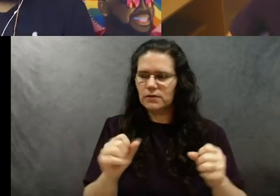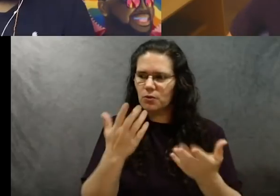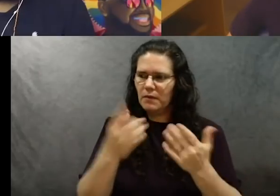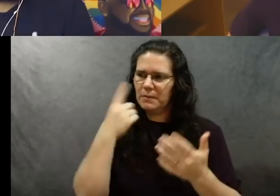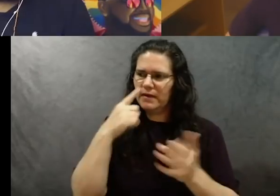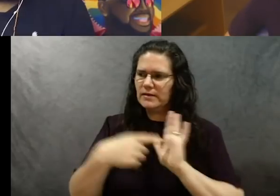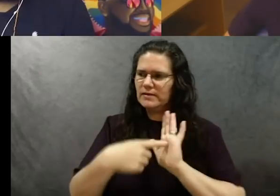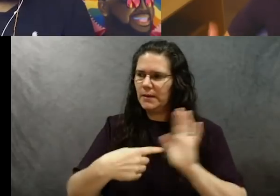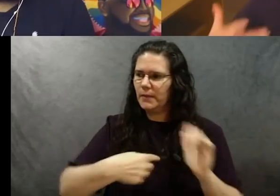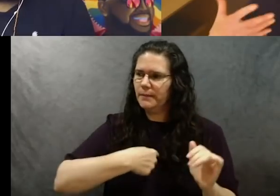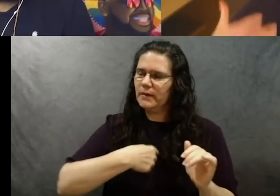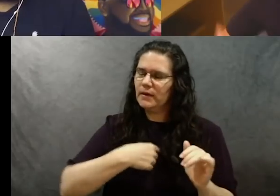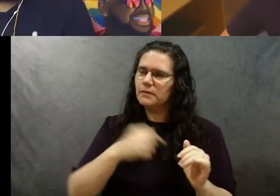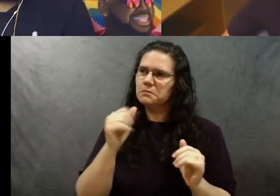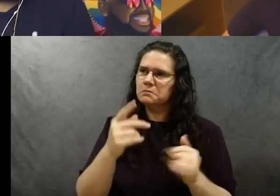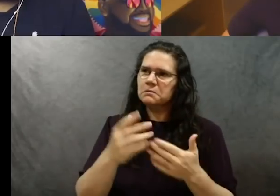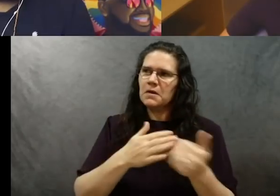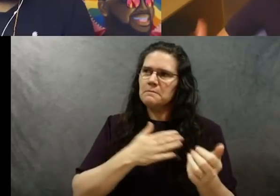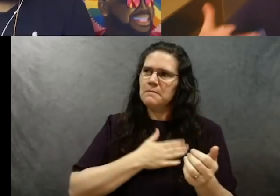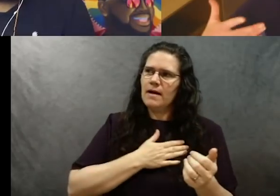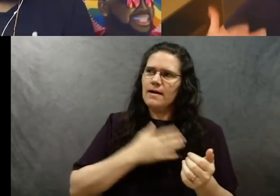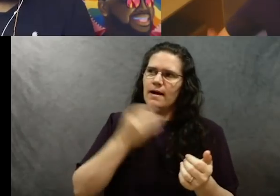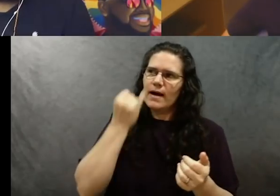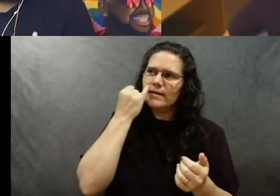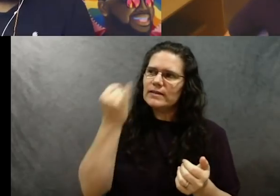whatever ideas and defenses are here